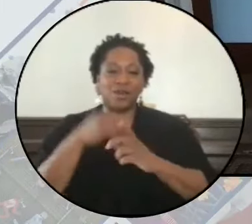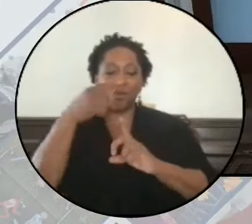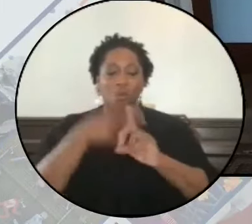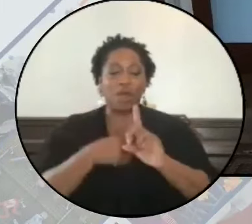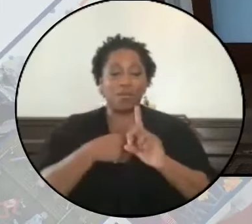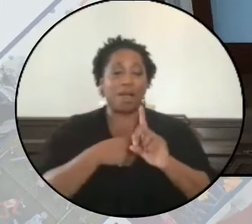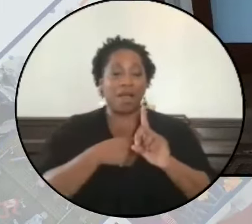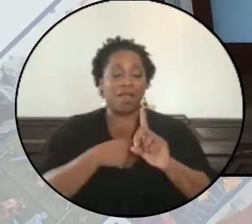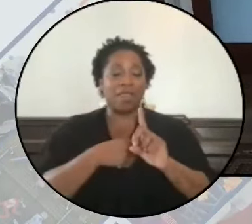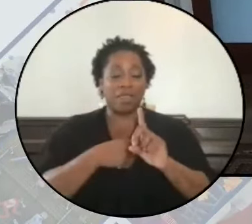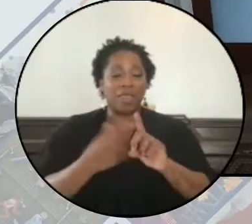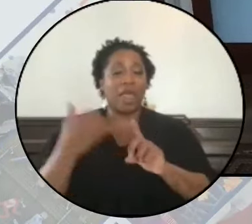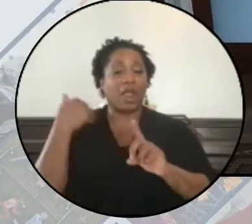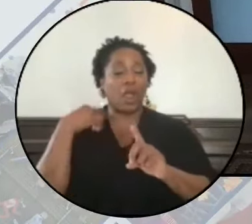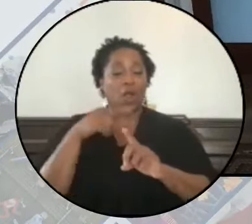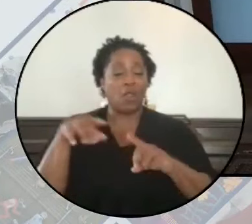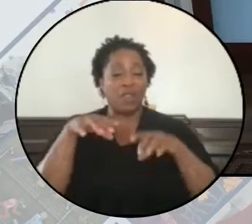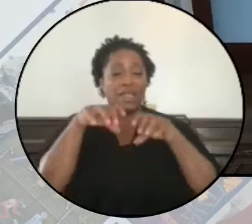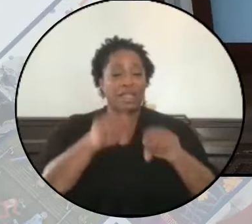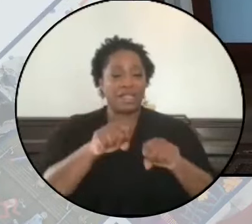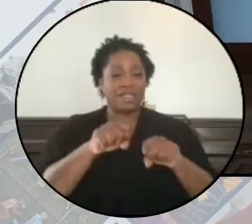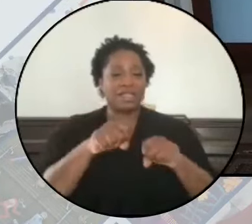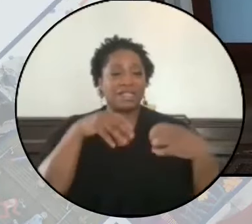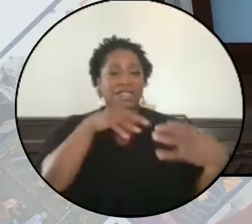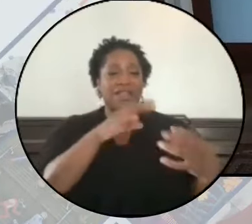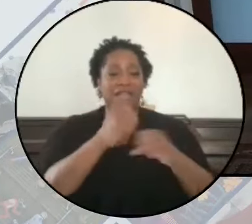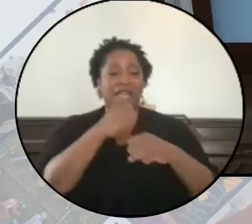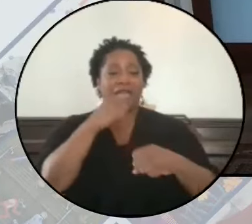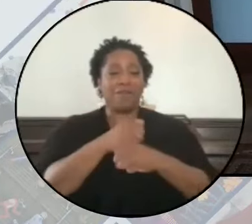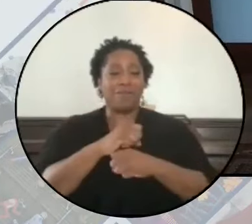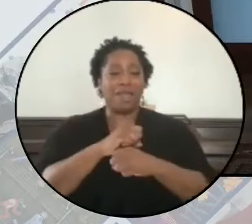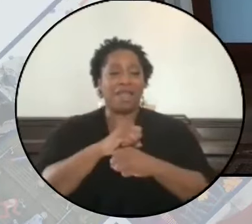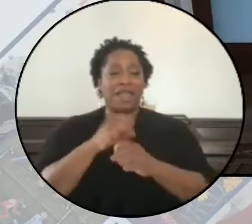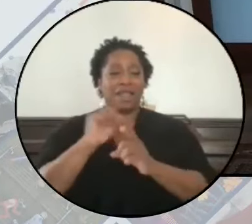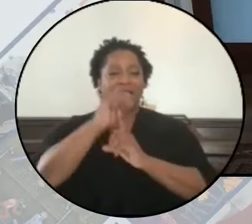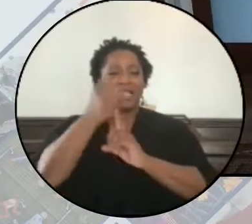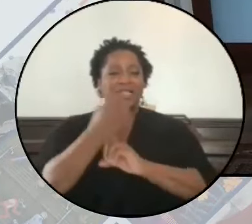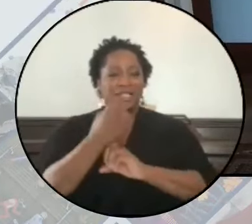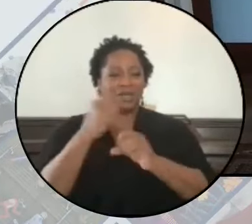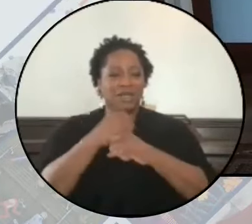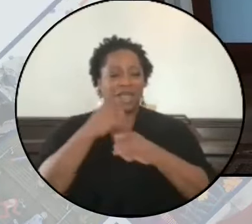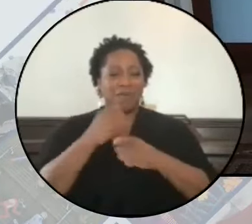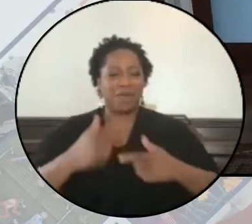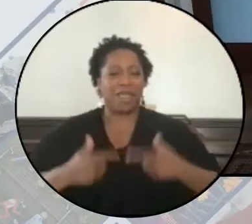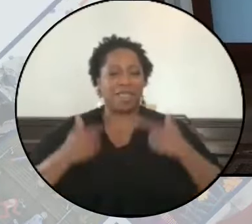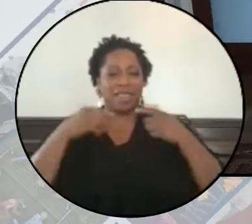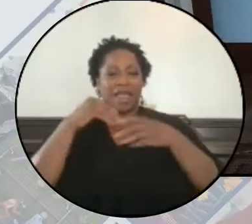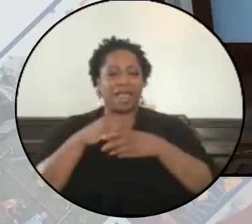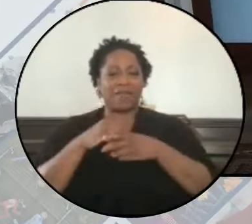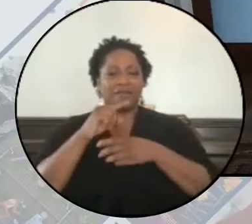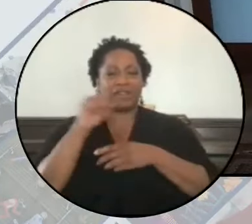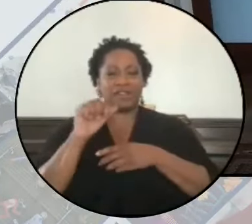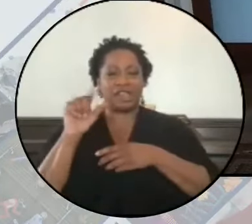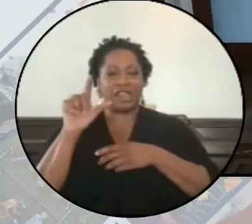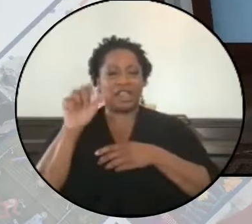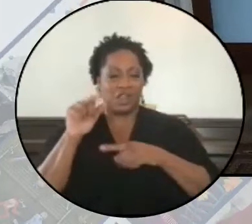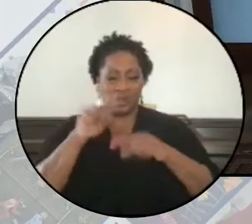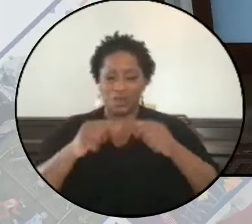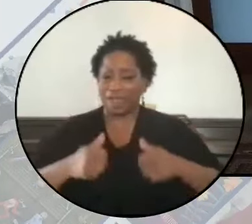month these attacks have created conditions that have rendered life in Gaza utterly